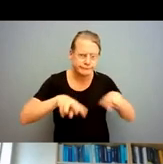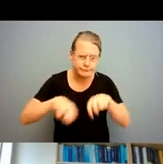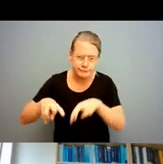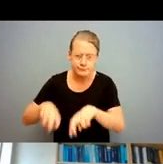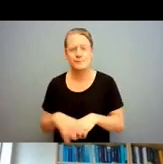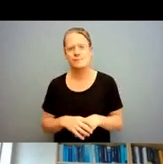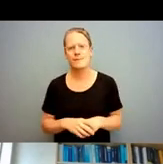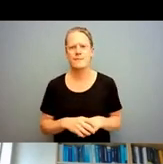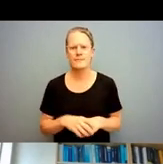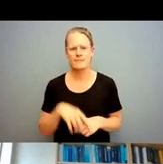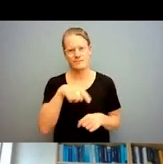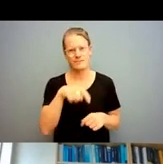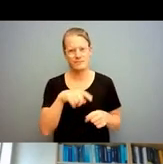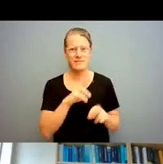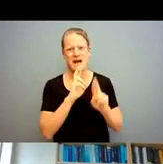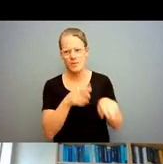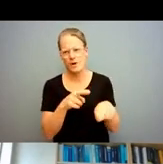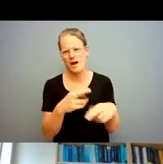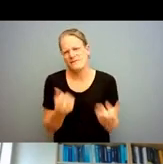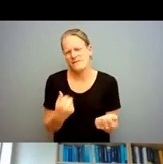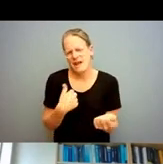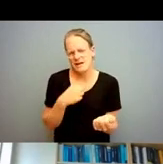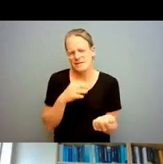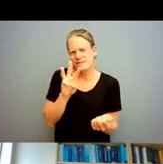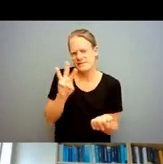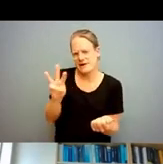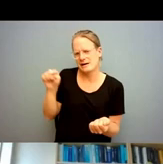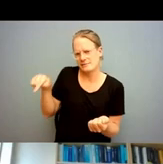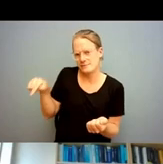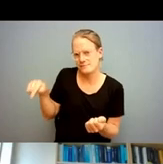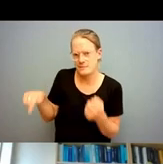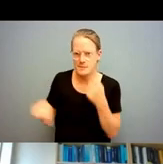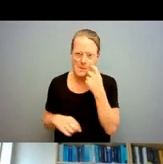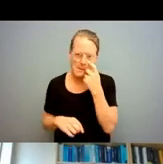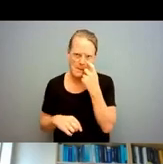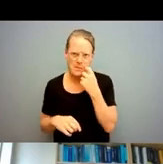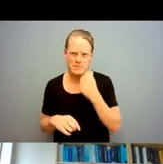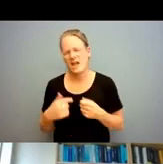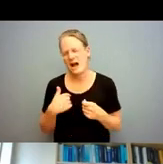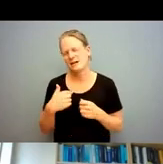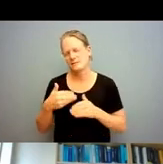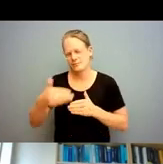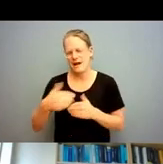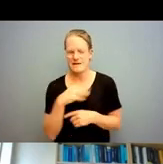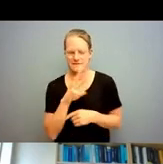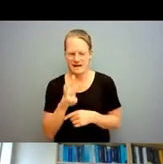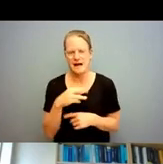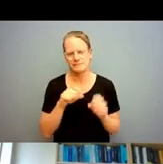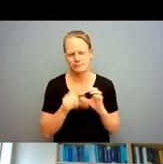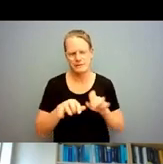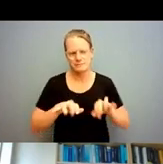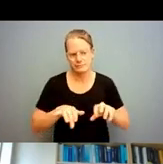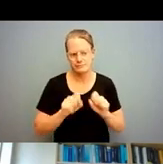on the expert mechanism website, which I can put in the chat later, so you can read them.